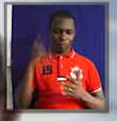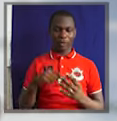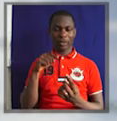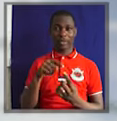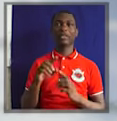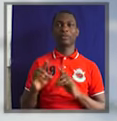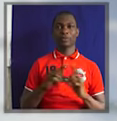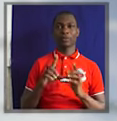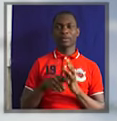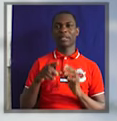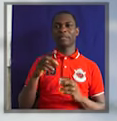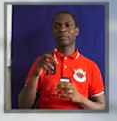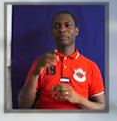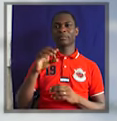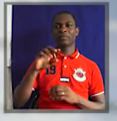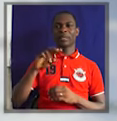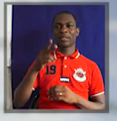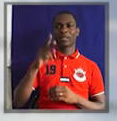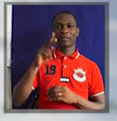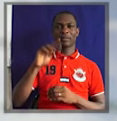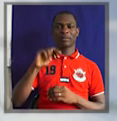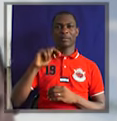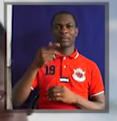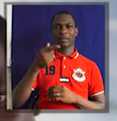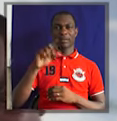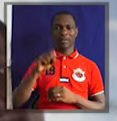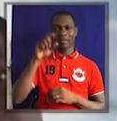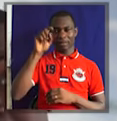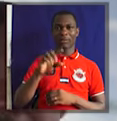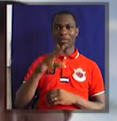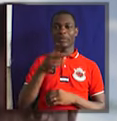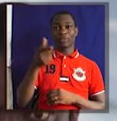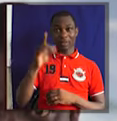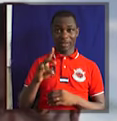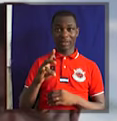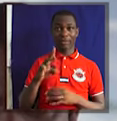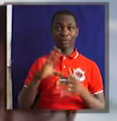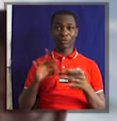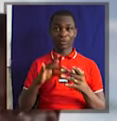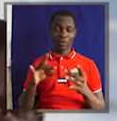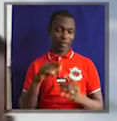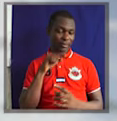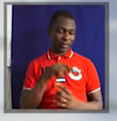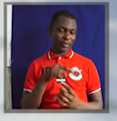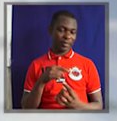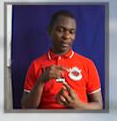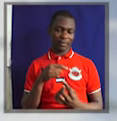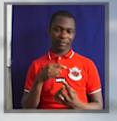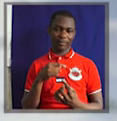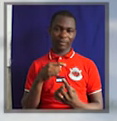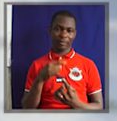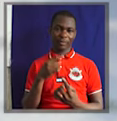na ɛhɔ ɛna verse 27 of 2 Kings chapter 5 no asɛm wei ɛbɛpieɛ ɛberɛ a